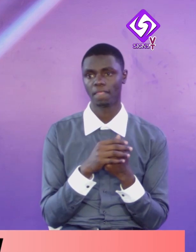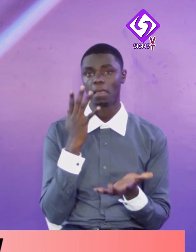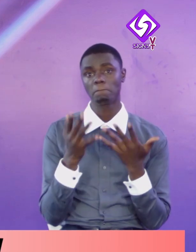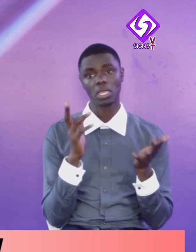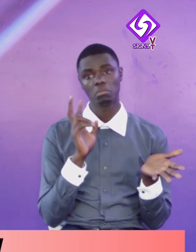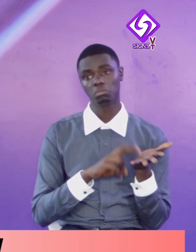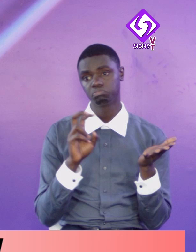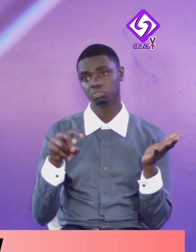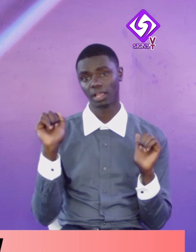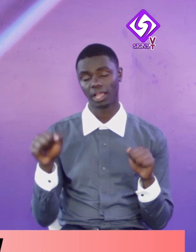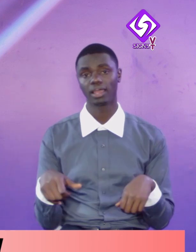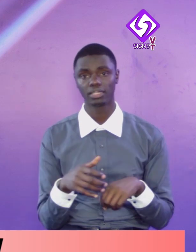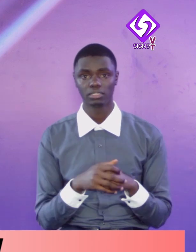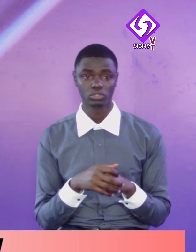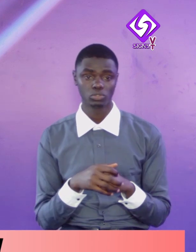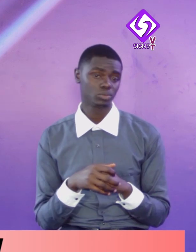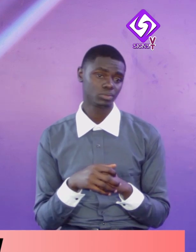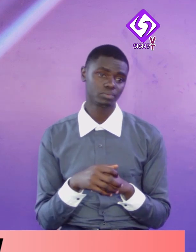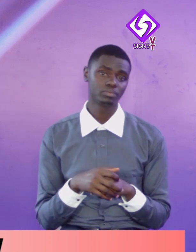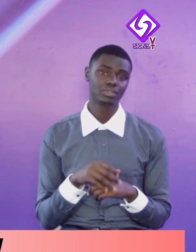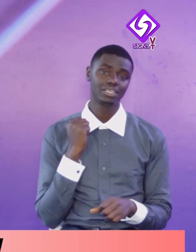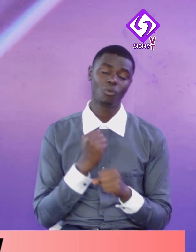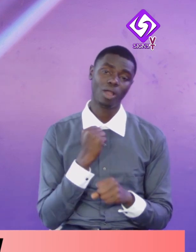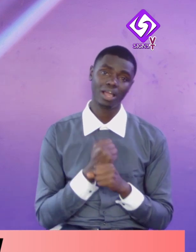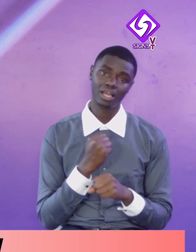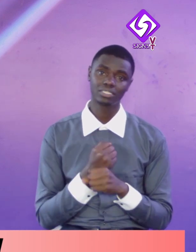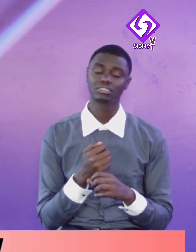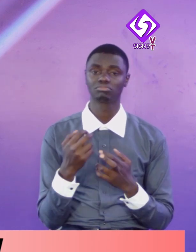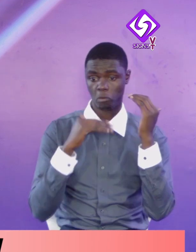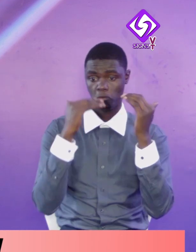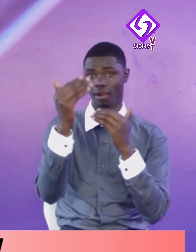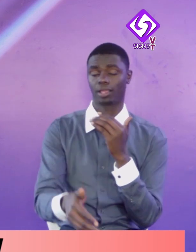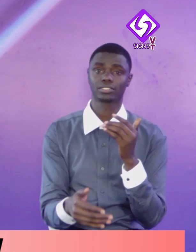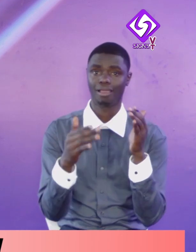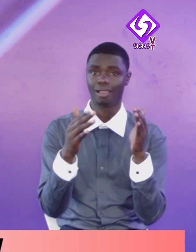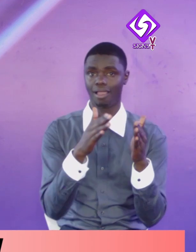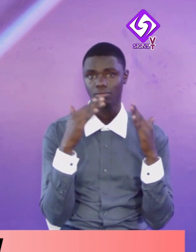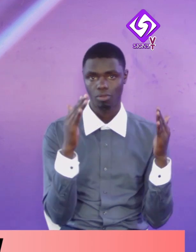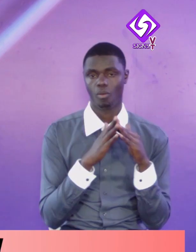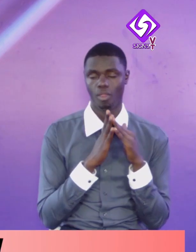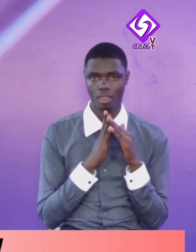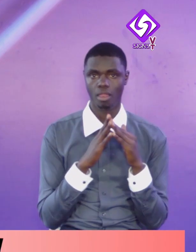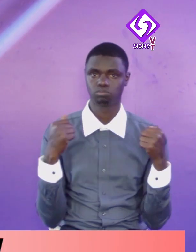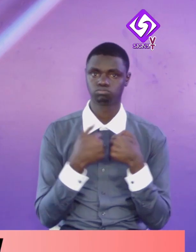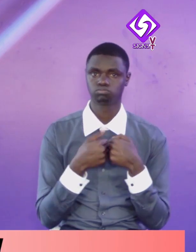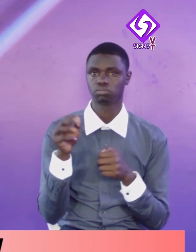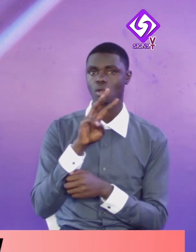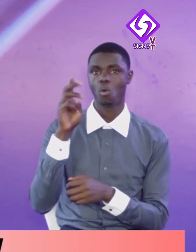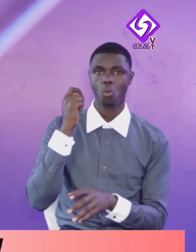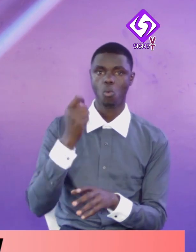leave. So, the work is still in Ruben Amorim's hand. Arsenal versus West Ham.